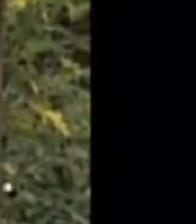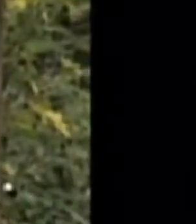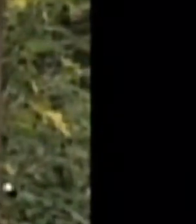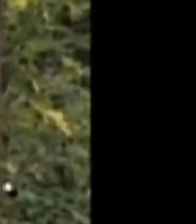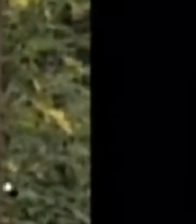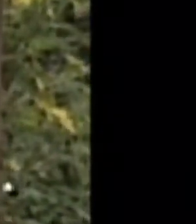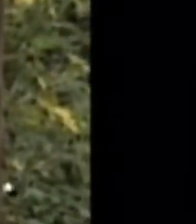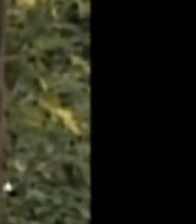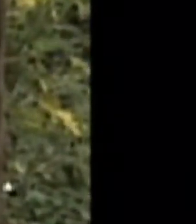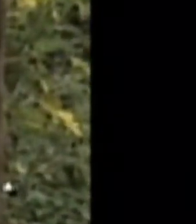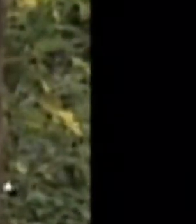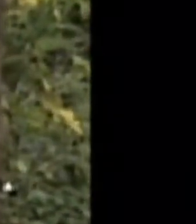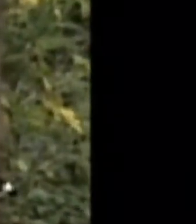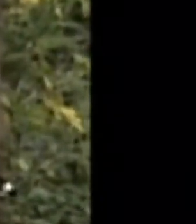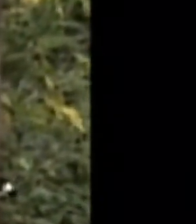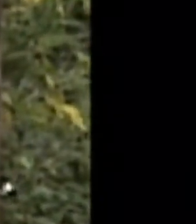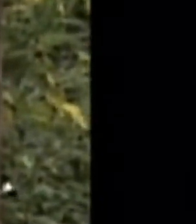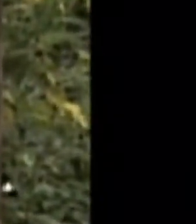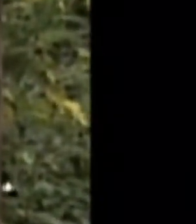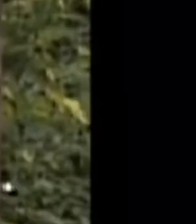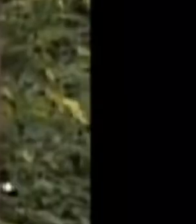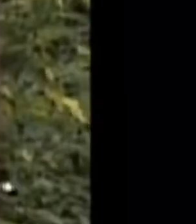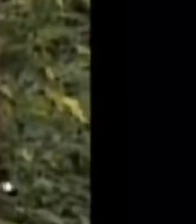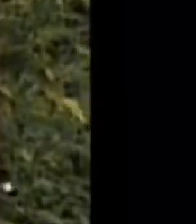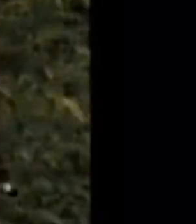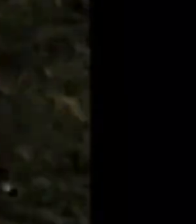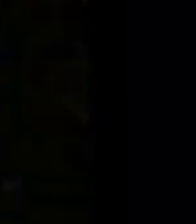To be continued.